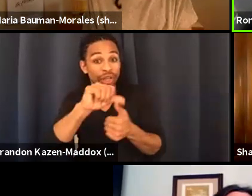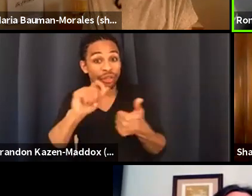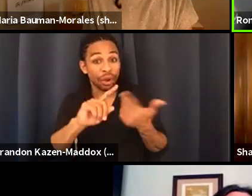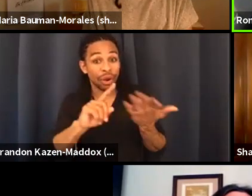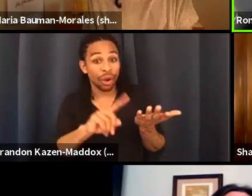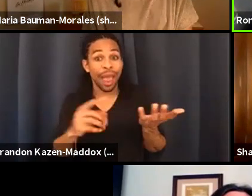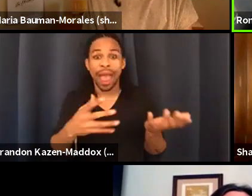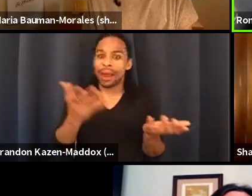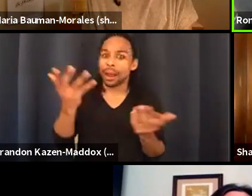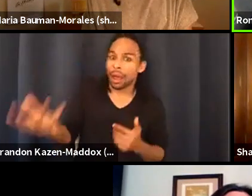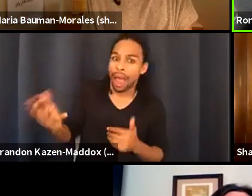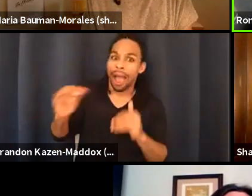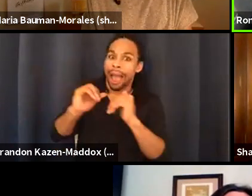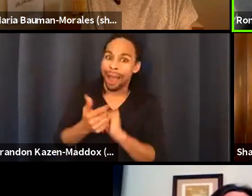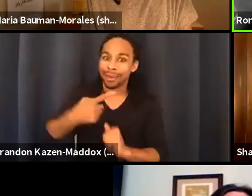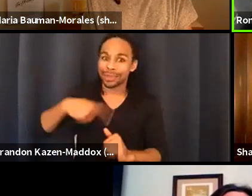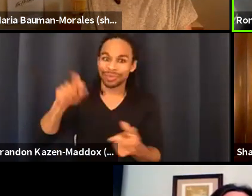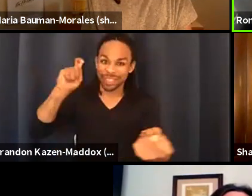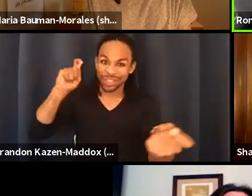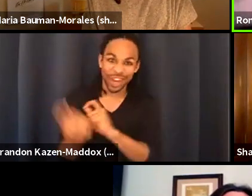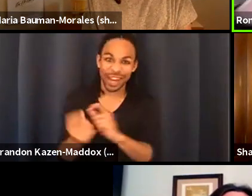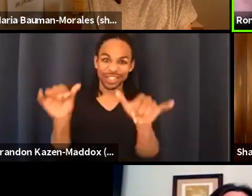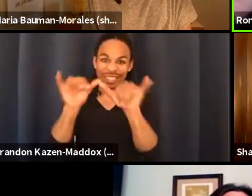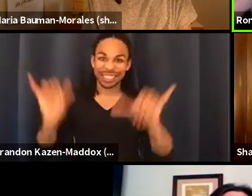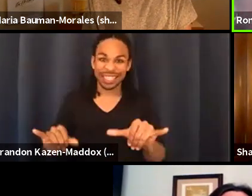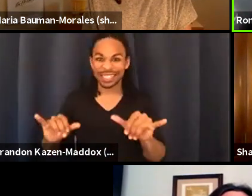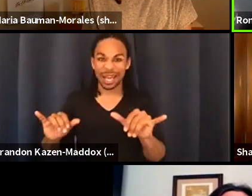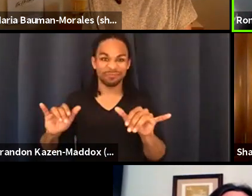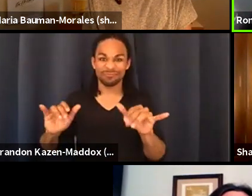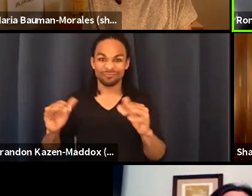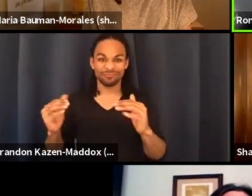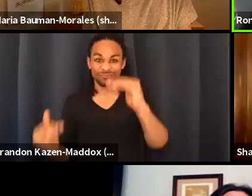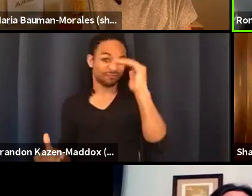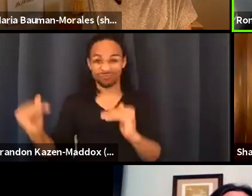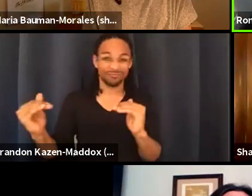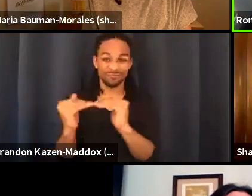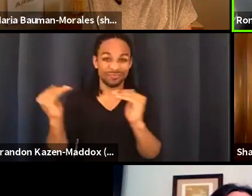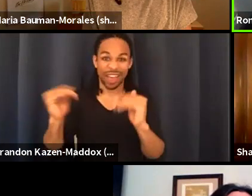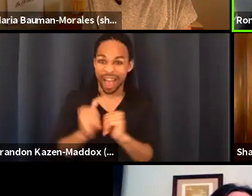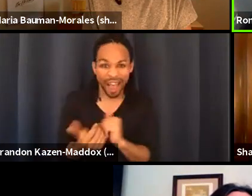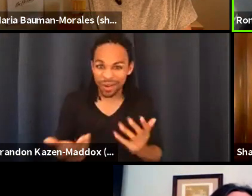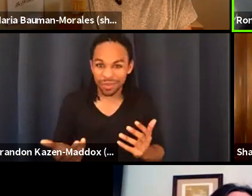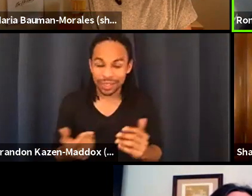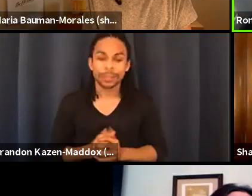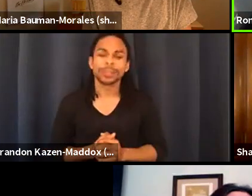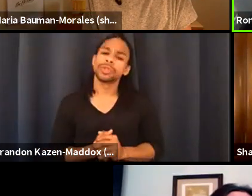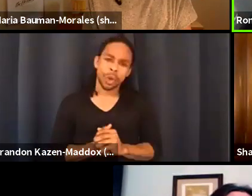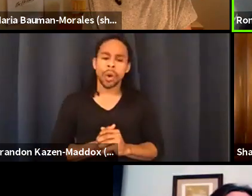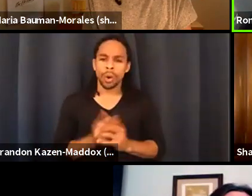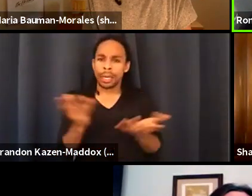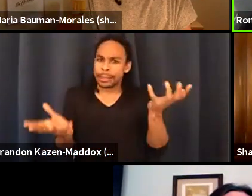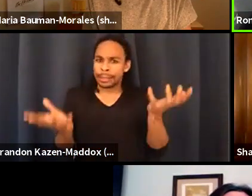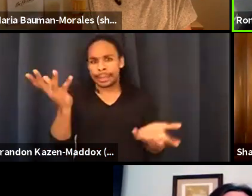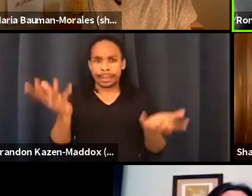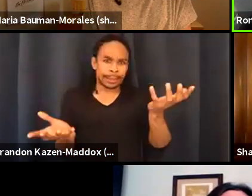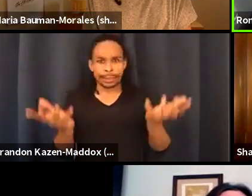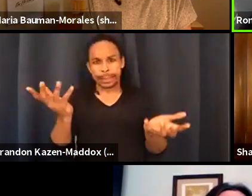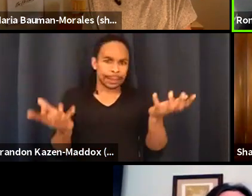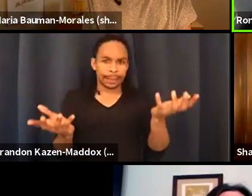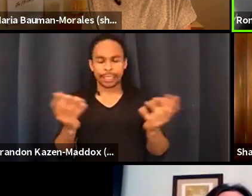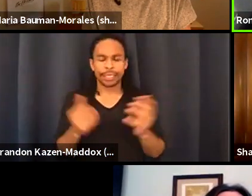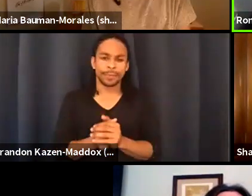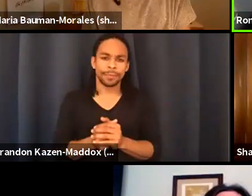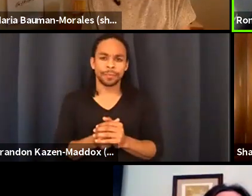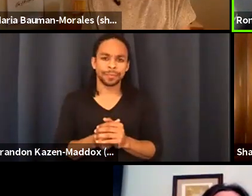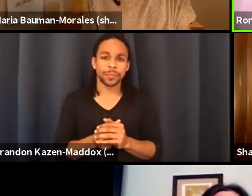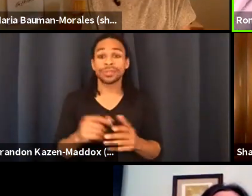And often I think we feel like, oh, well, how can I say this? There's there can be a bit of passing the